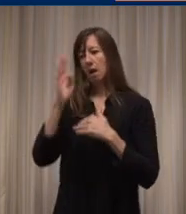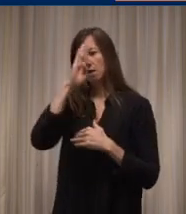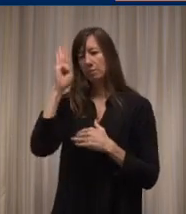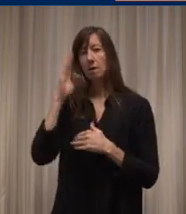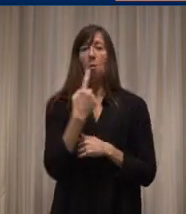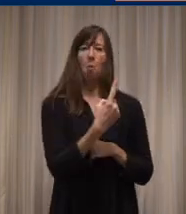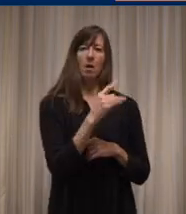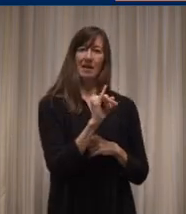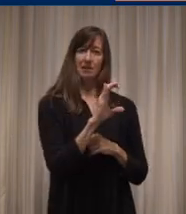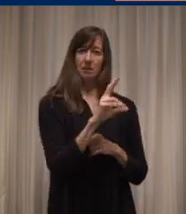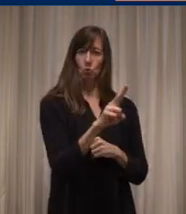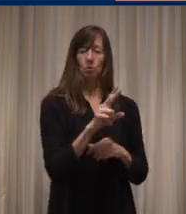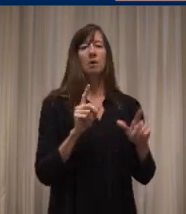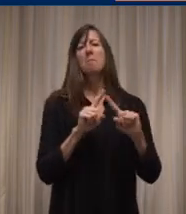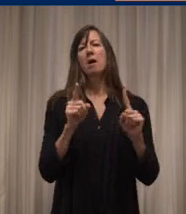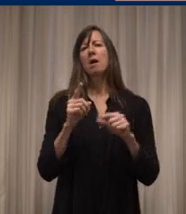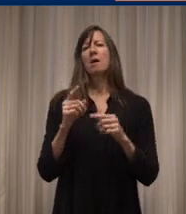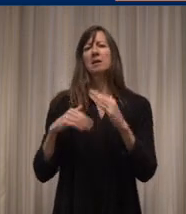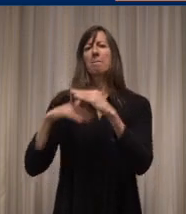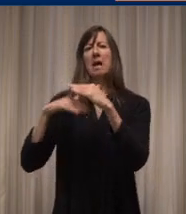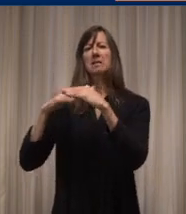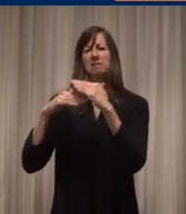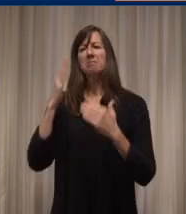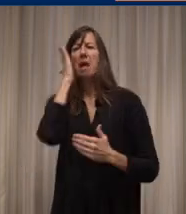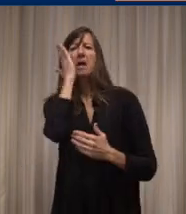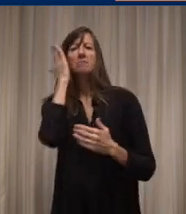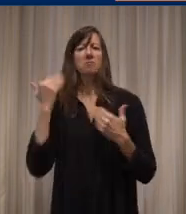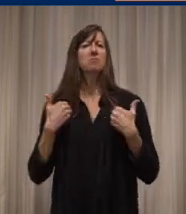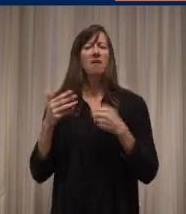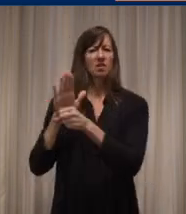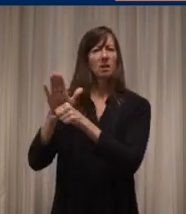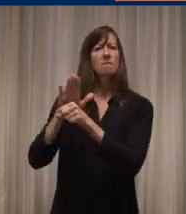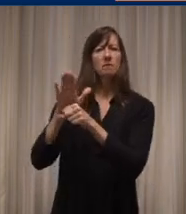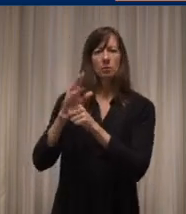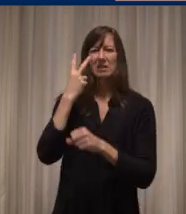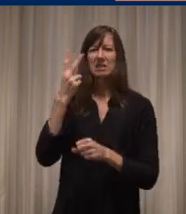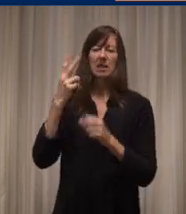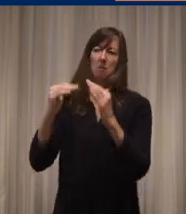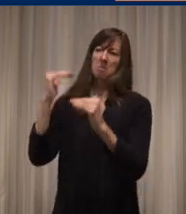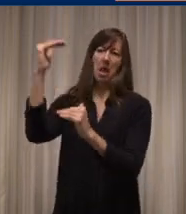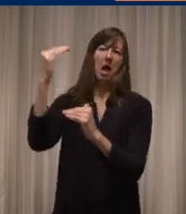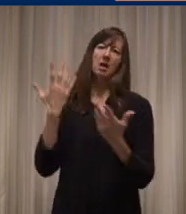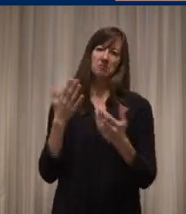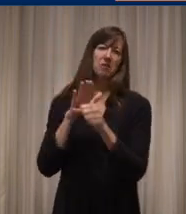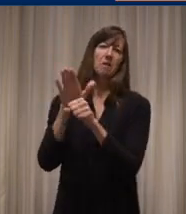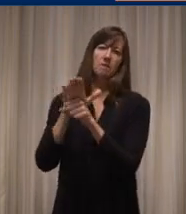But you can see in those capacity numbers, we have very sufficient or beyond sufficient